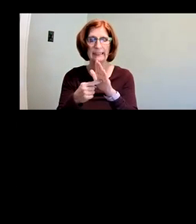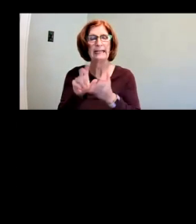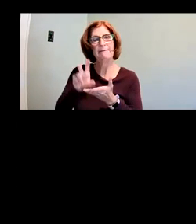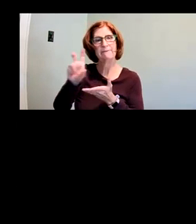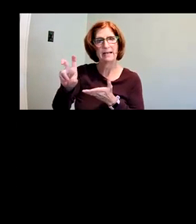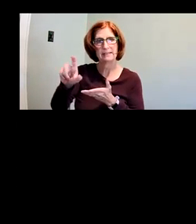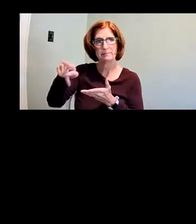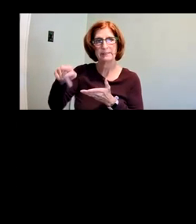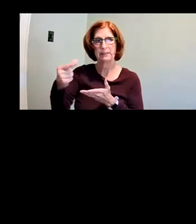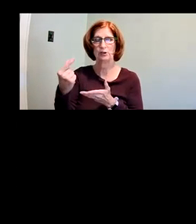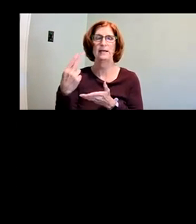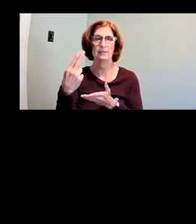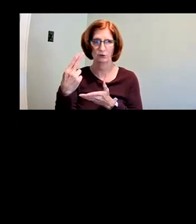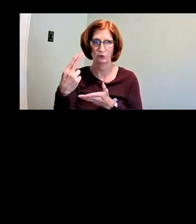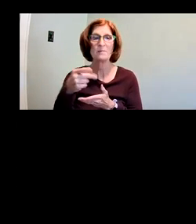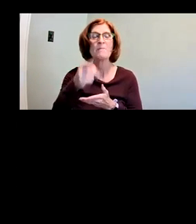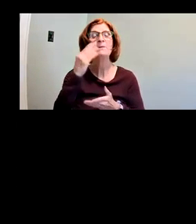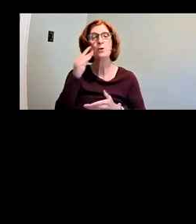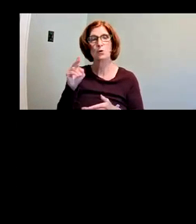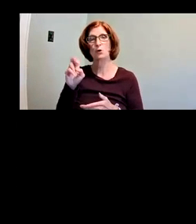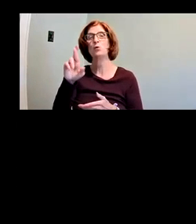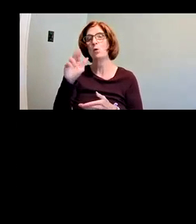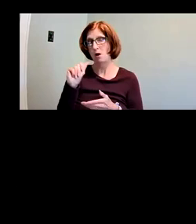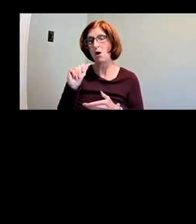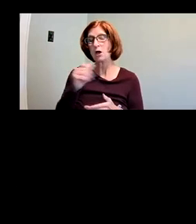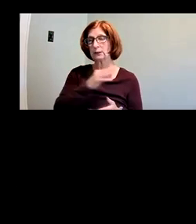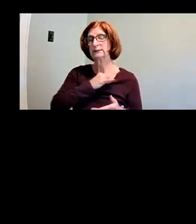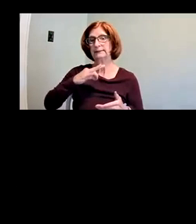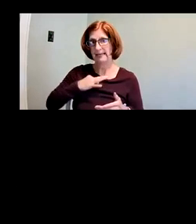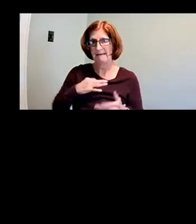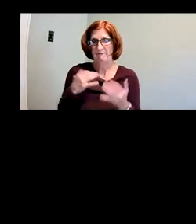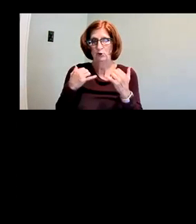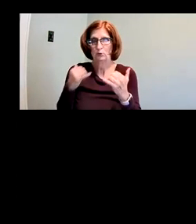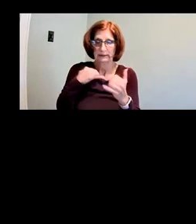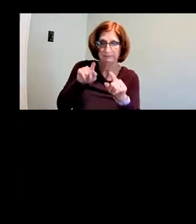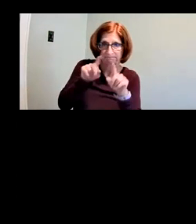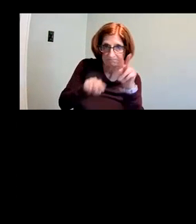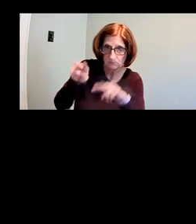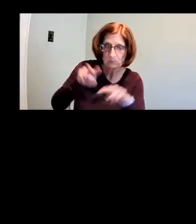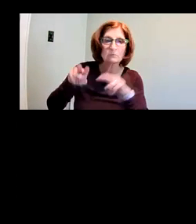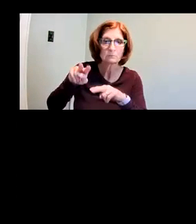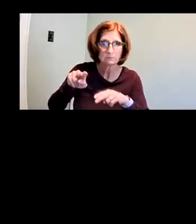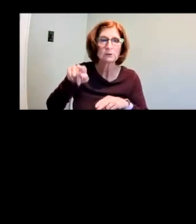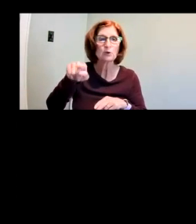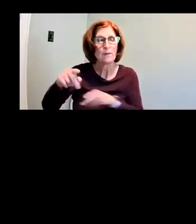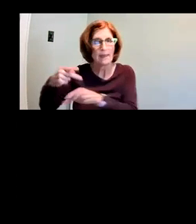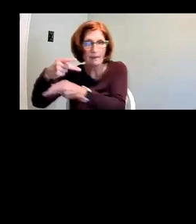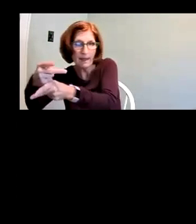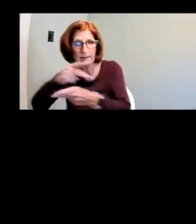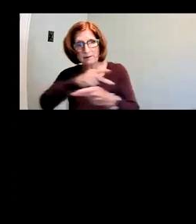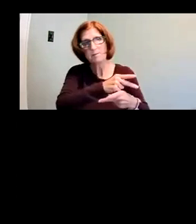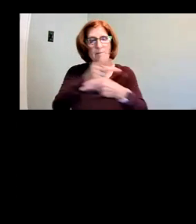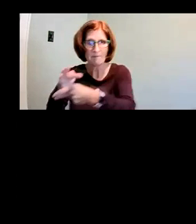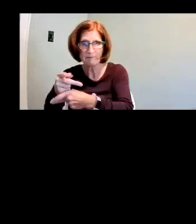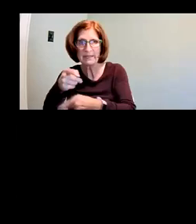you know, the URA staff currently staffs InvestPGH, and so our team does their lending as well. And we've closed